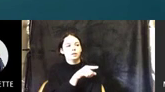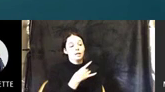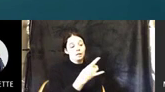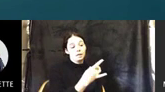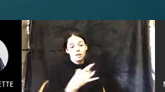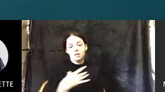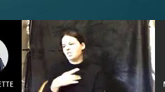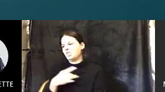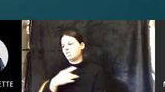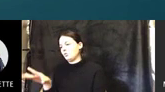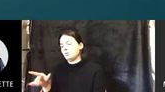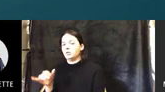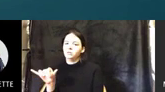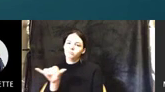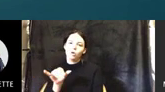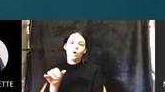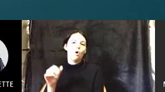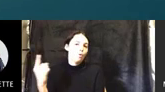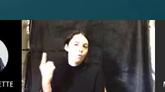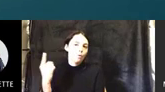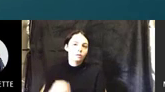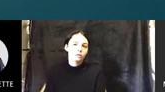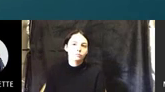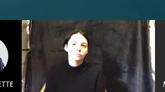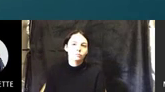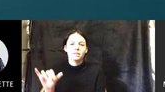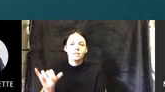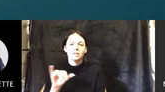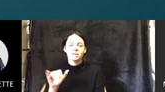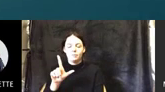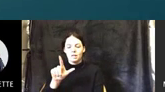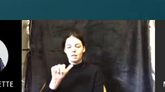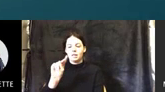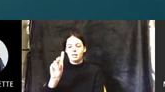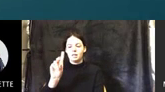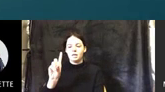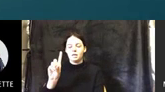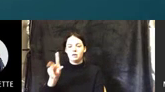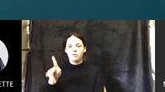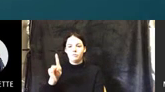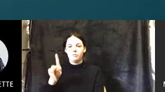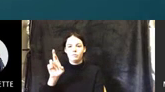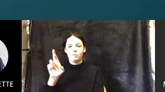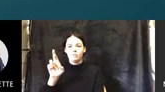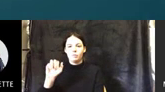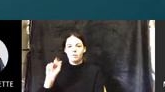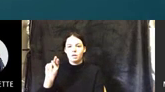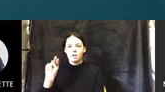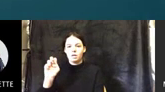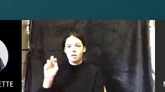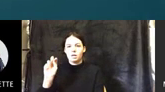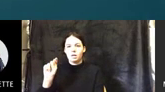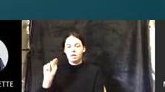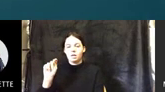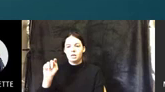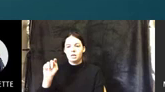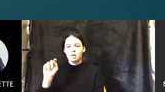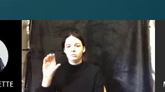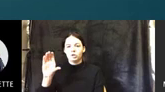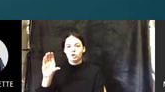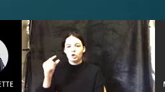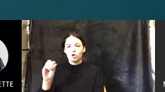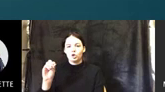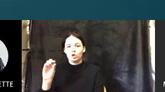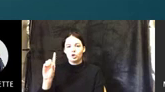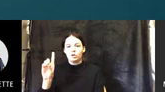Goodbyes. I thought I would have, I did not expect, there was a couple criticisms that I